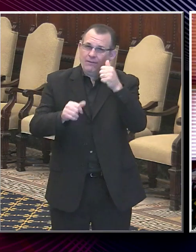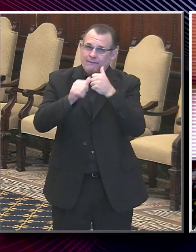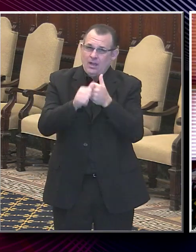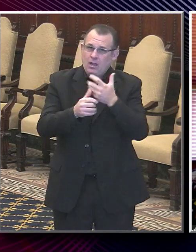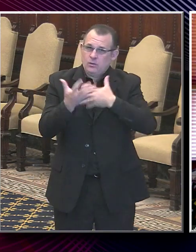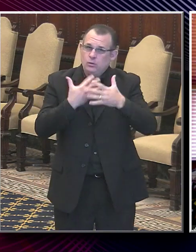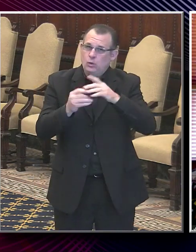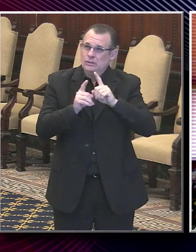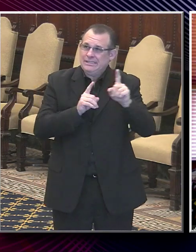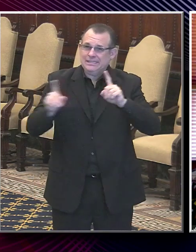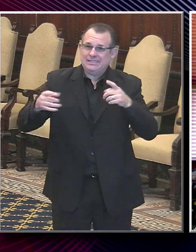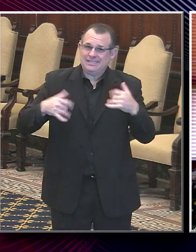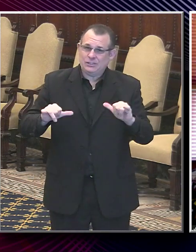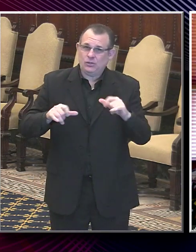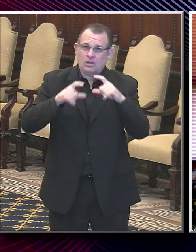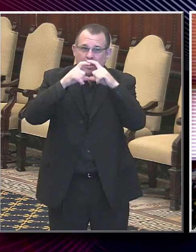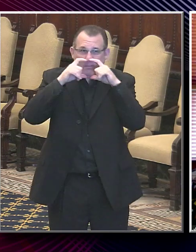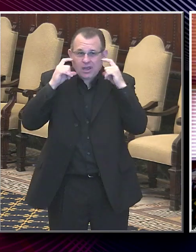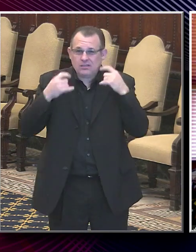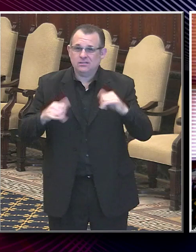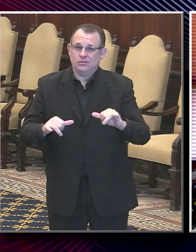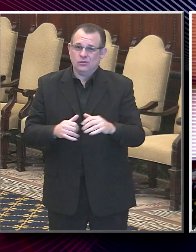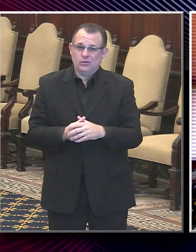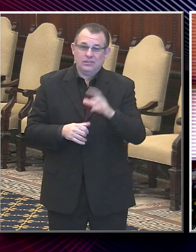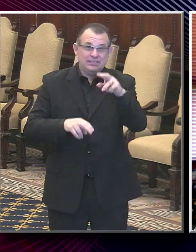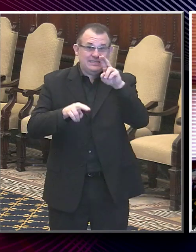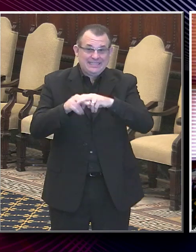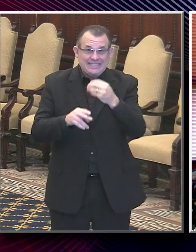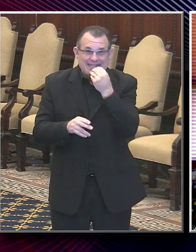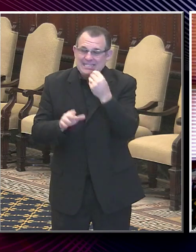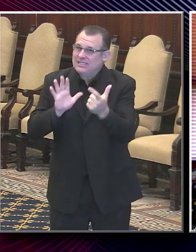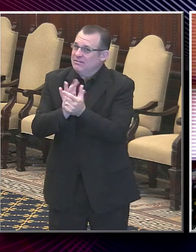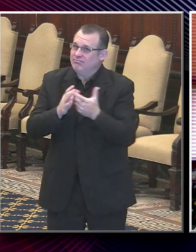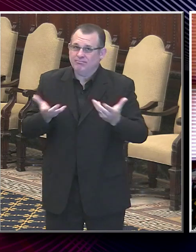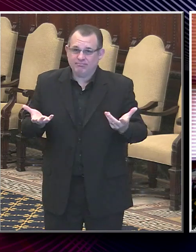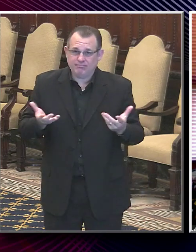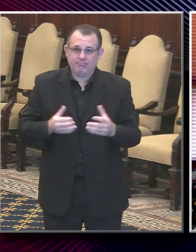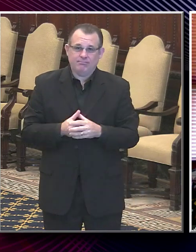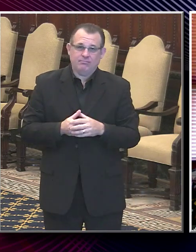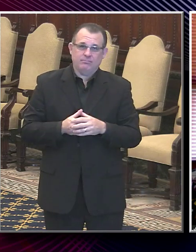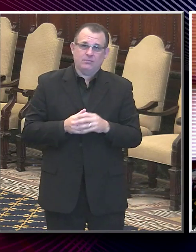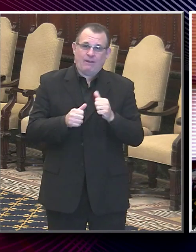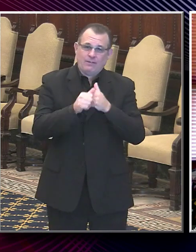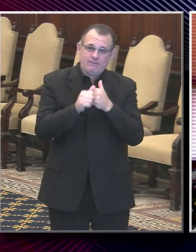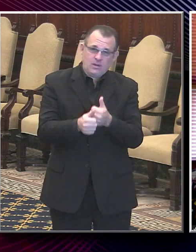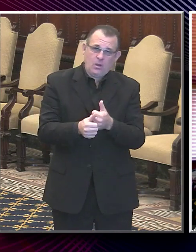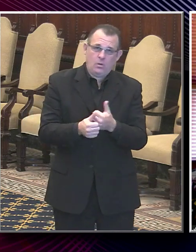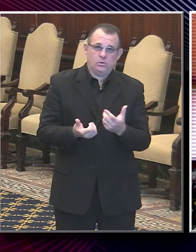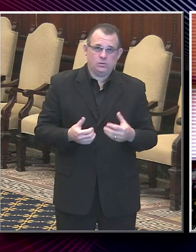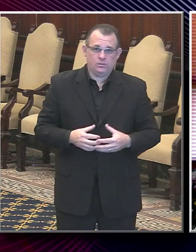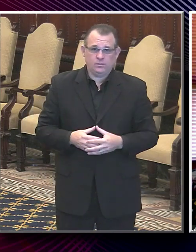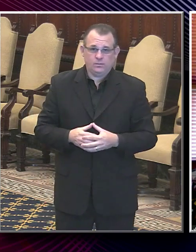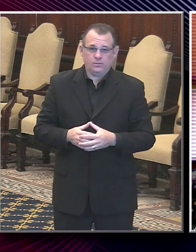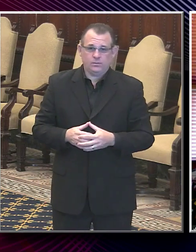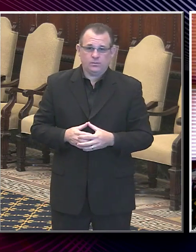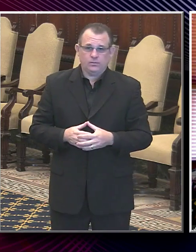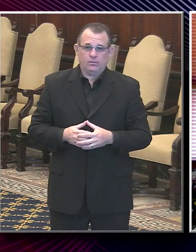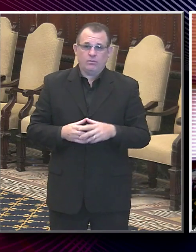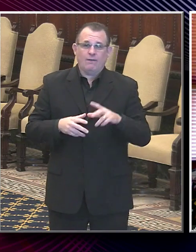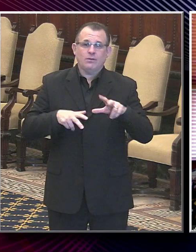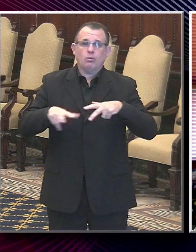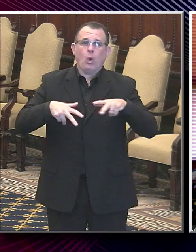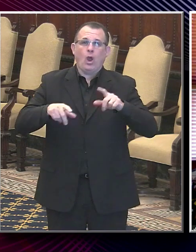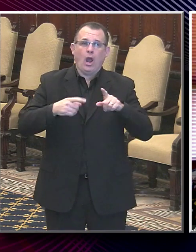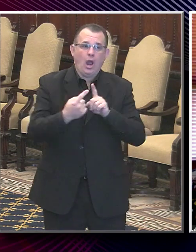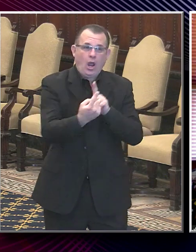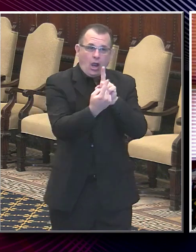service is strictly prohibited, and face coverings are required at all times for walk-up ordering. Restaurants cannot permit lines of more than